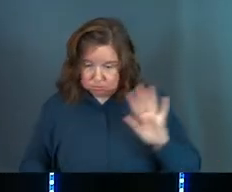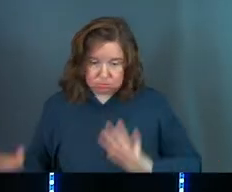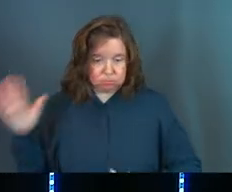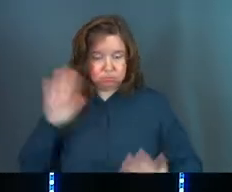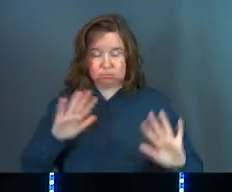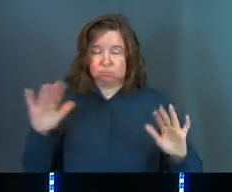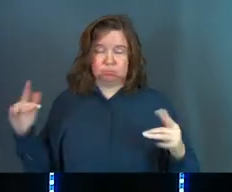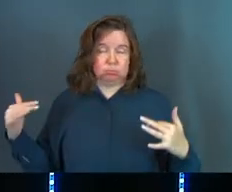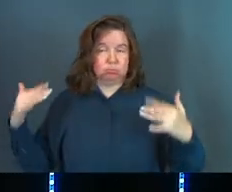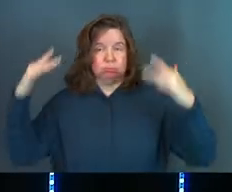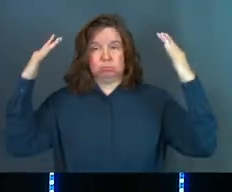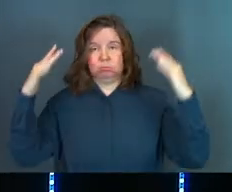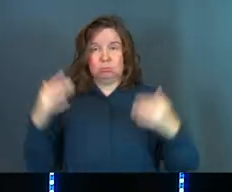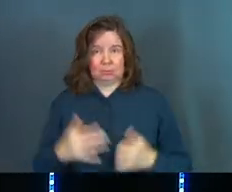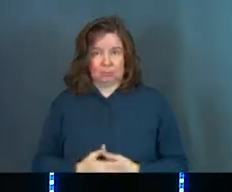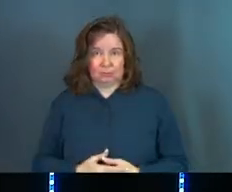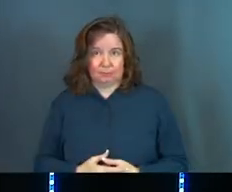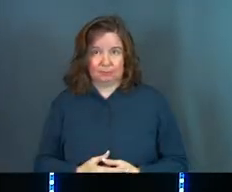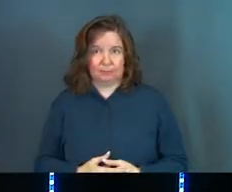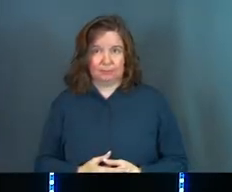day.